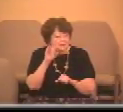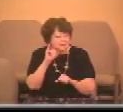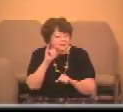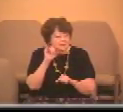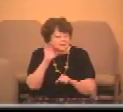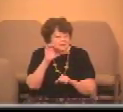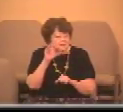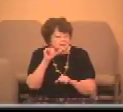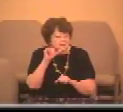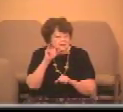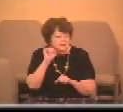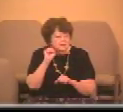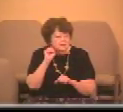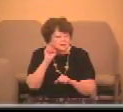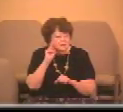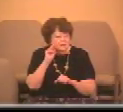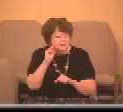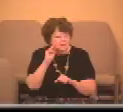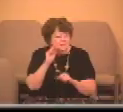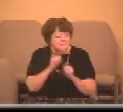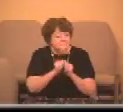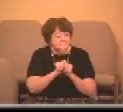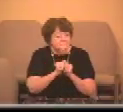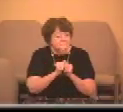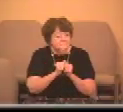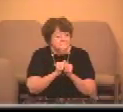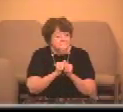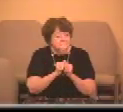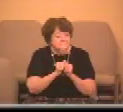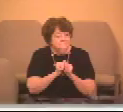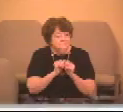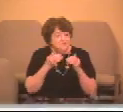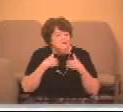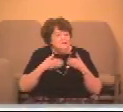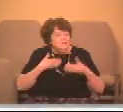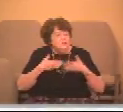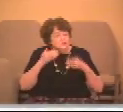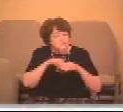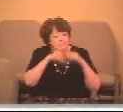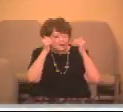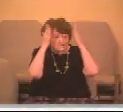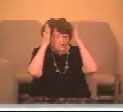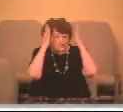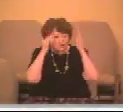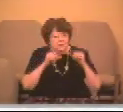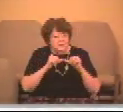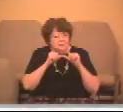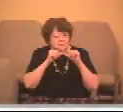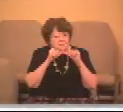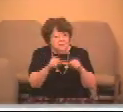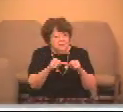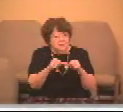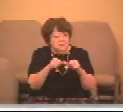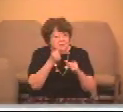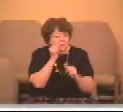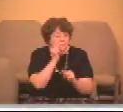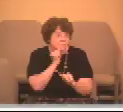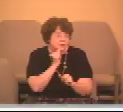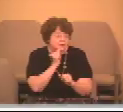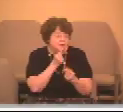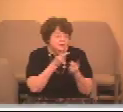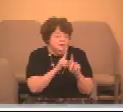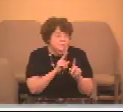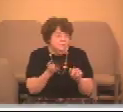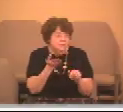hopeful, but joyfully hopeful. Stay patient when the times get